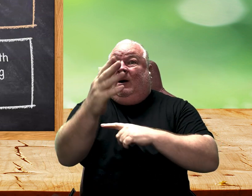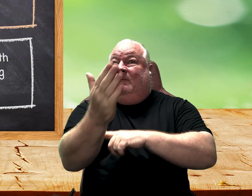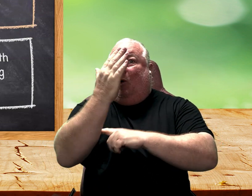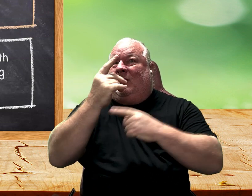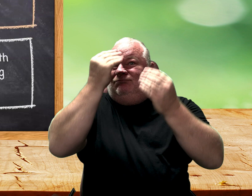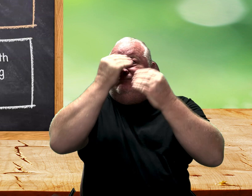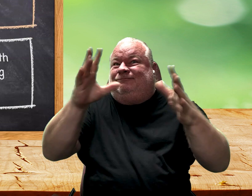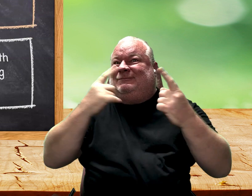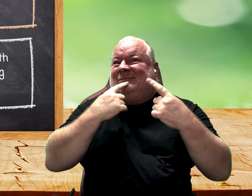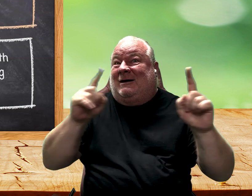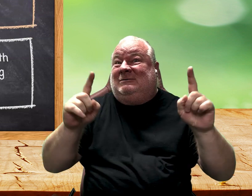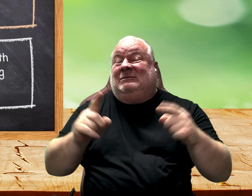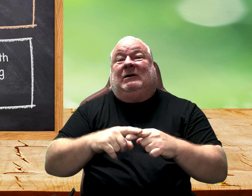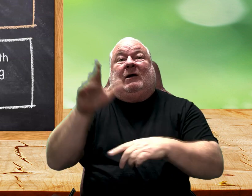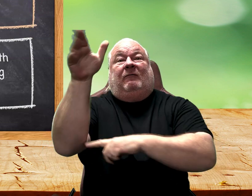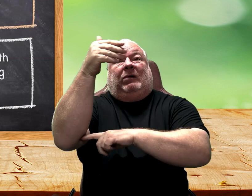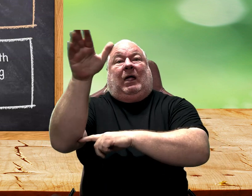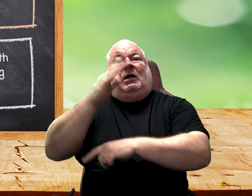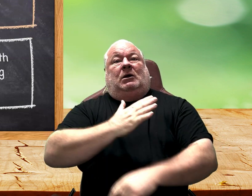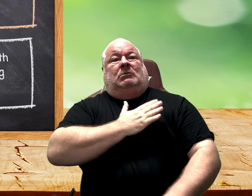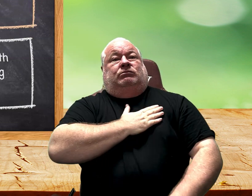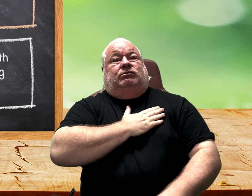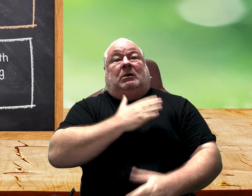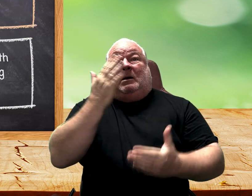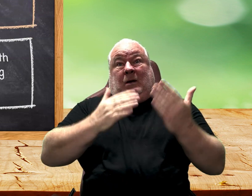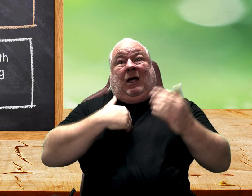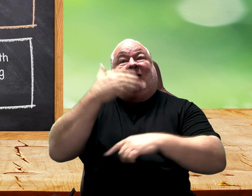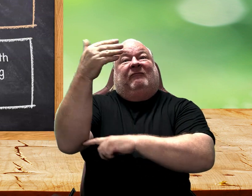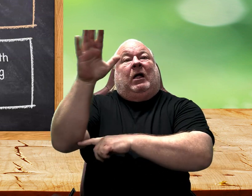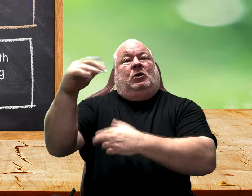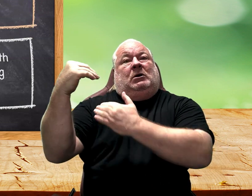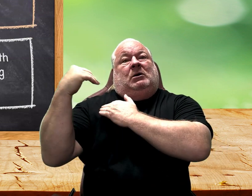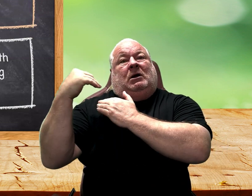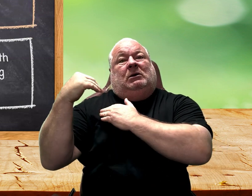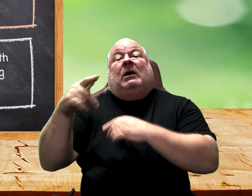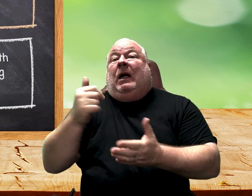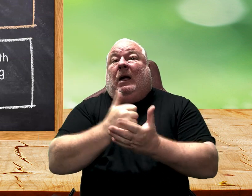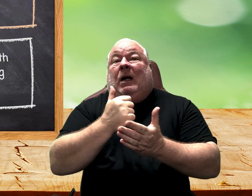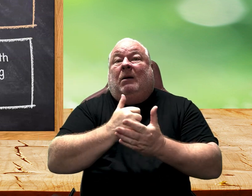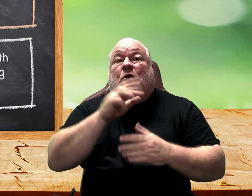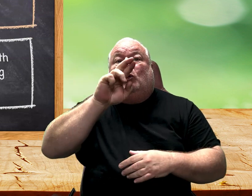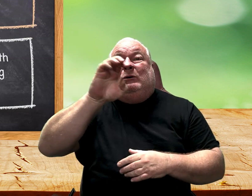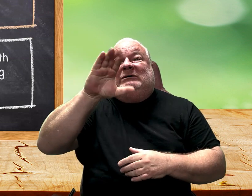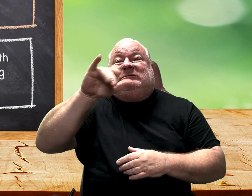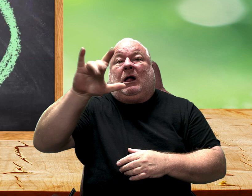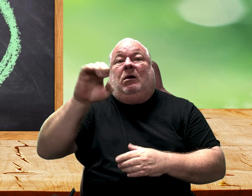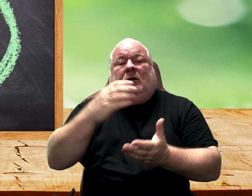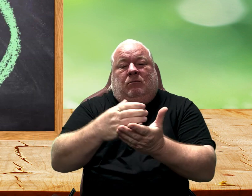morning announcements and do the flag salute. They may have flag duty. They help with the recycling.